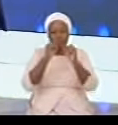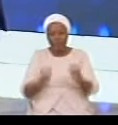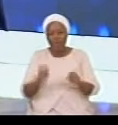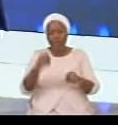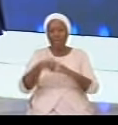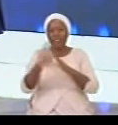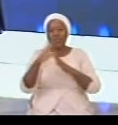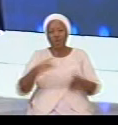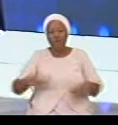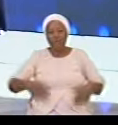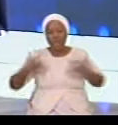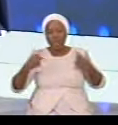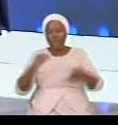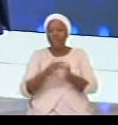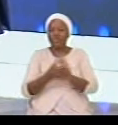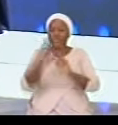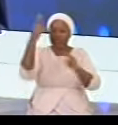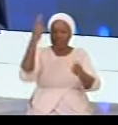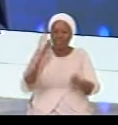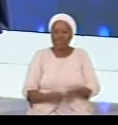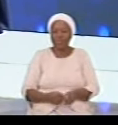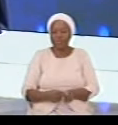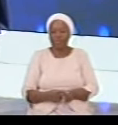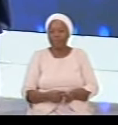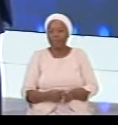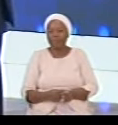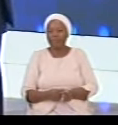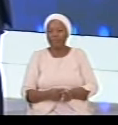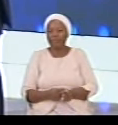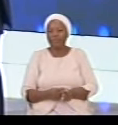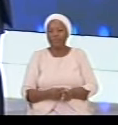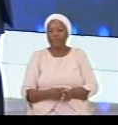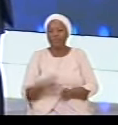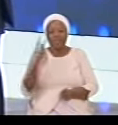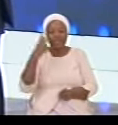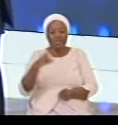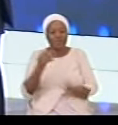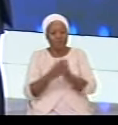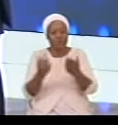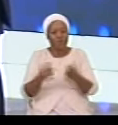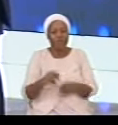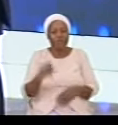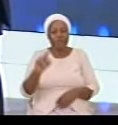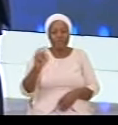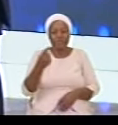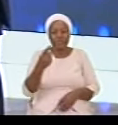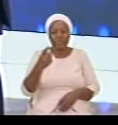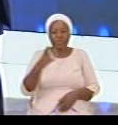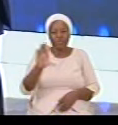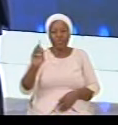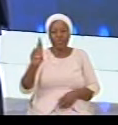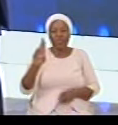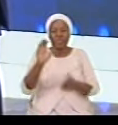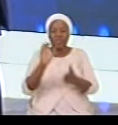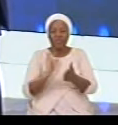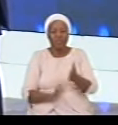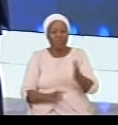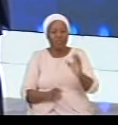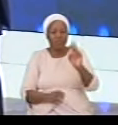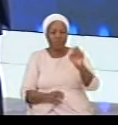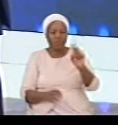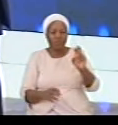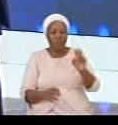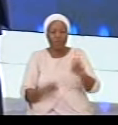your life in Jesus' name. Look at 1 Corinthians chapter